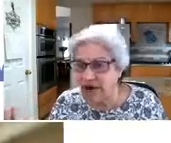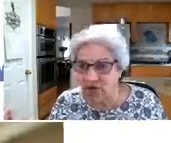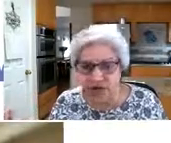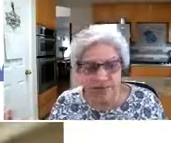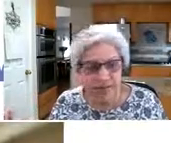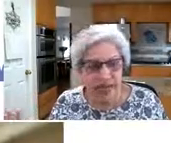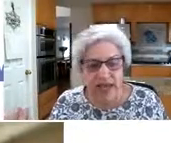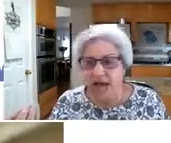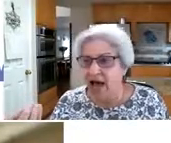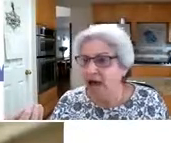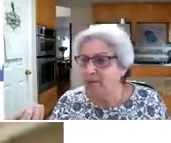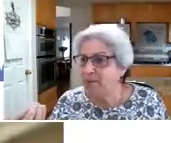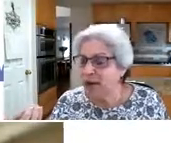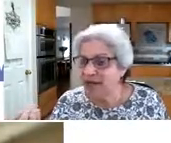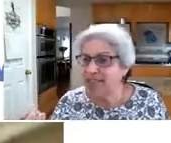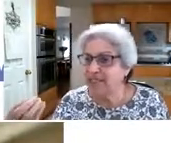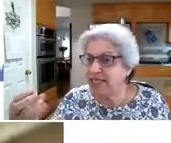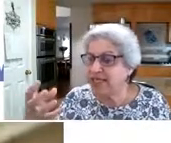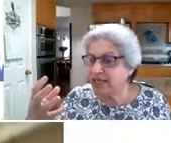this carrier.